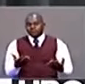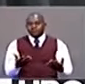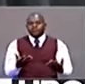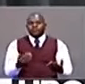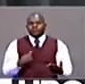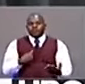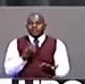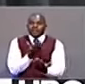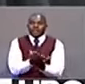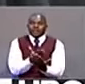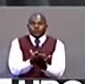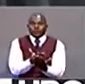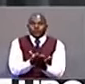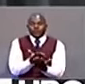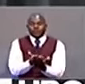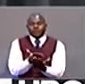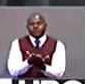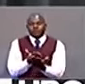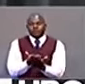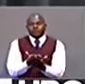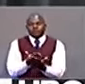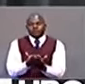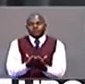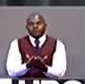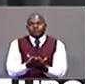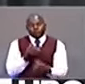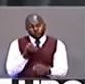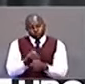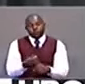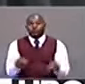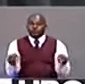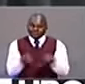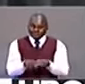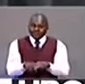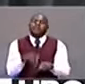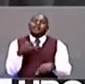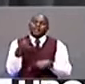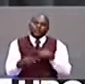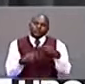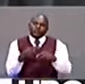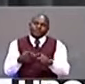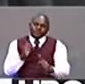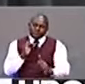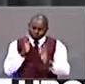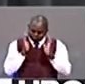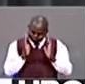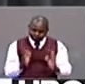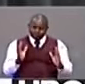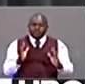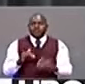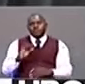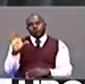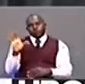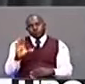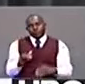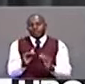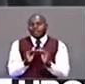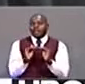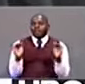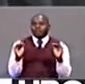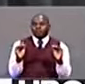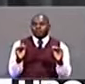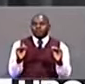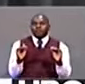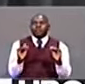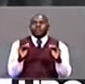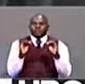I would suggest, if your guide is so, we proceed straight away to committee stage so